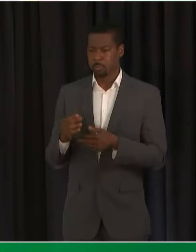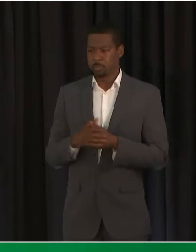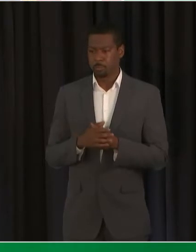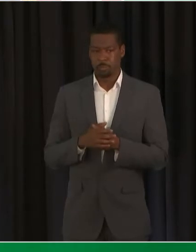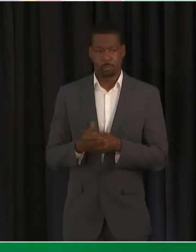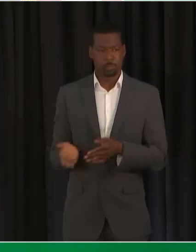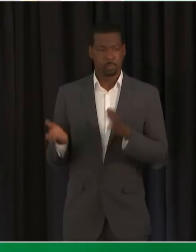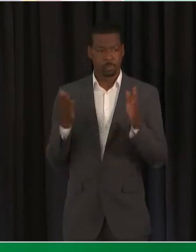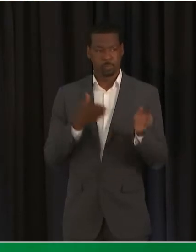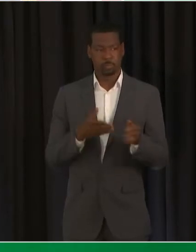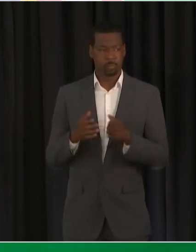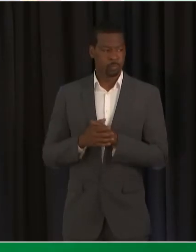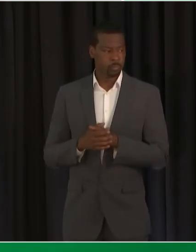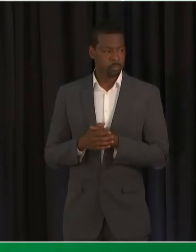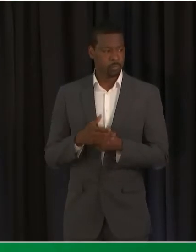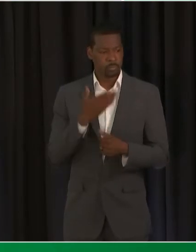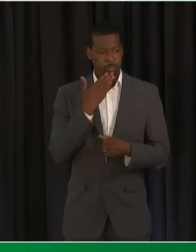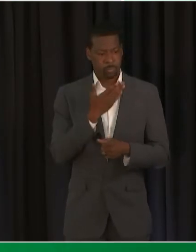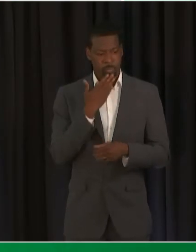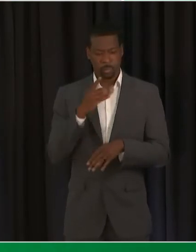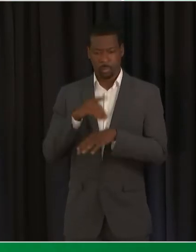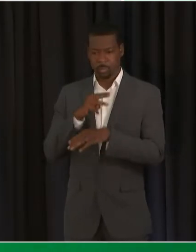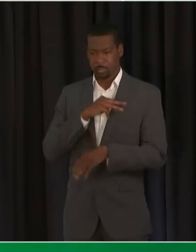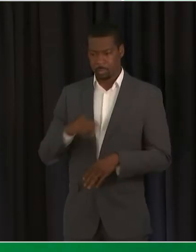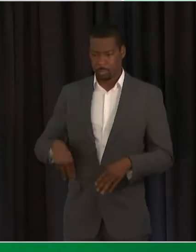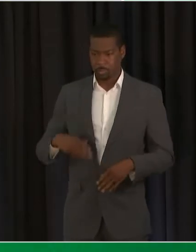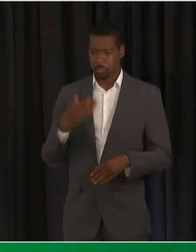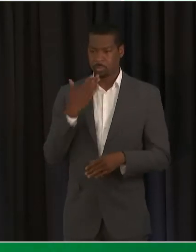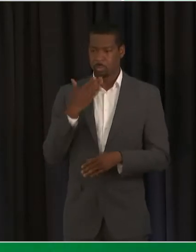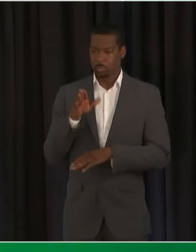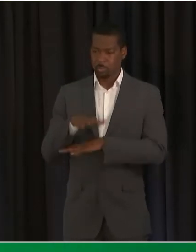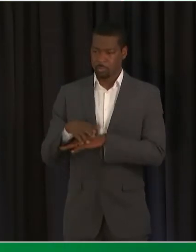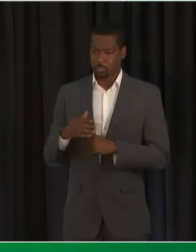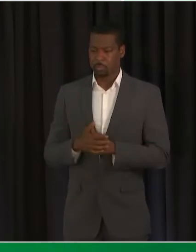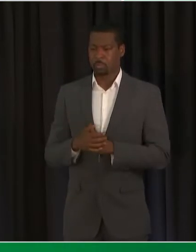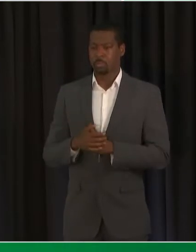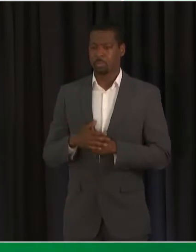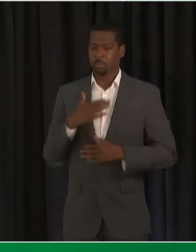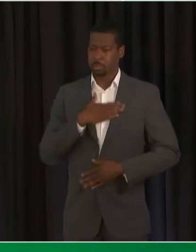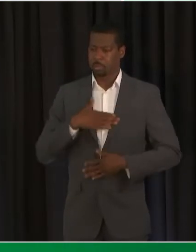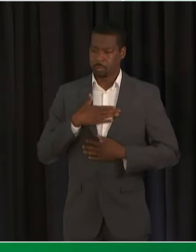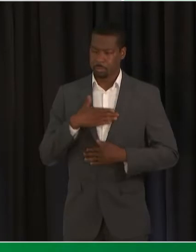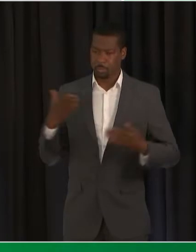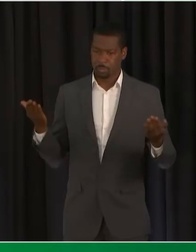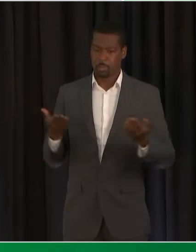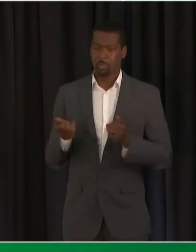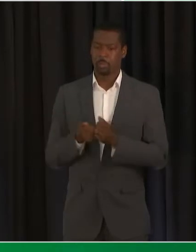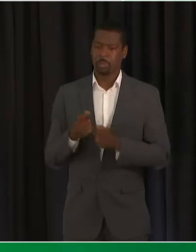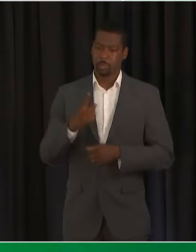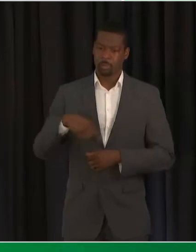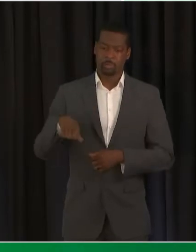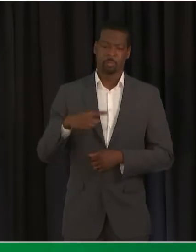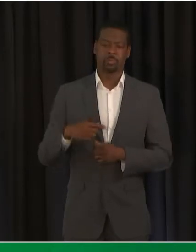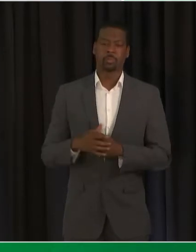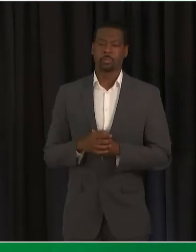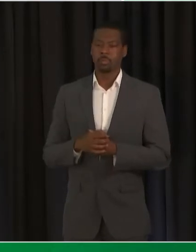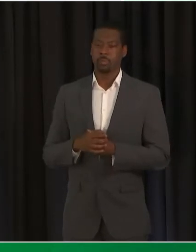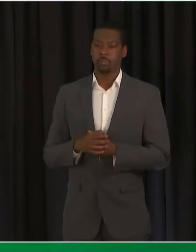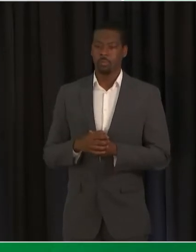Christy. Thank you, Deputy Mayor, and good afternoon, everyone. It's a pleasure to be here with you